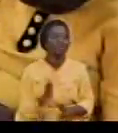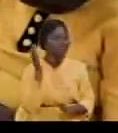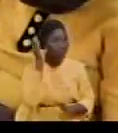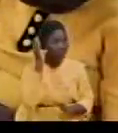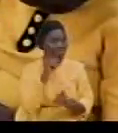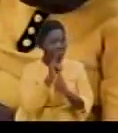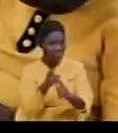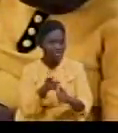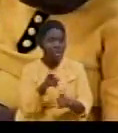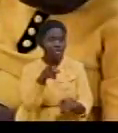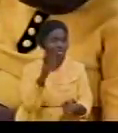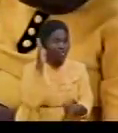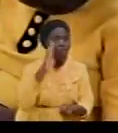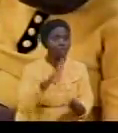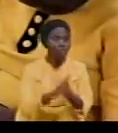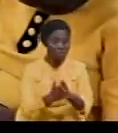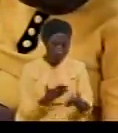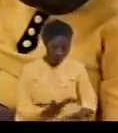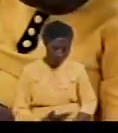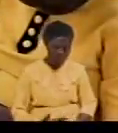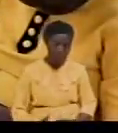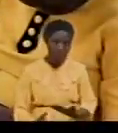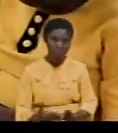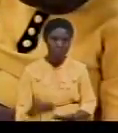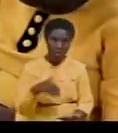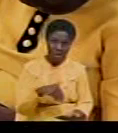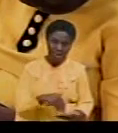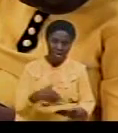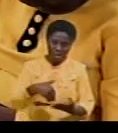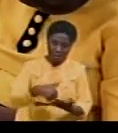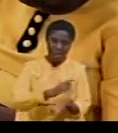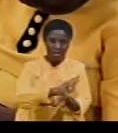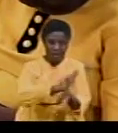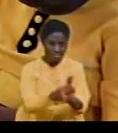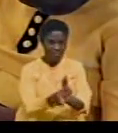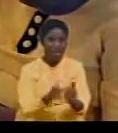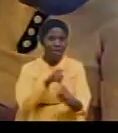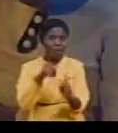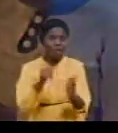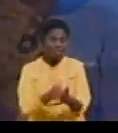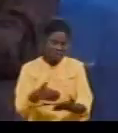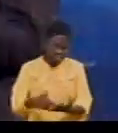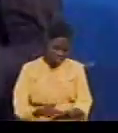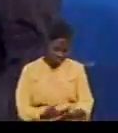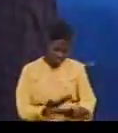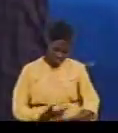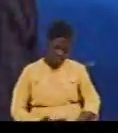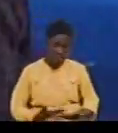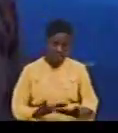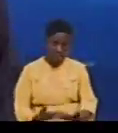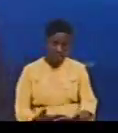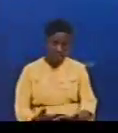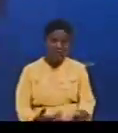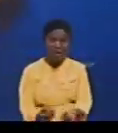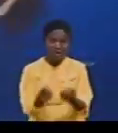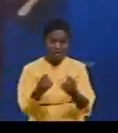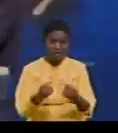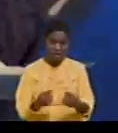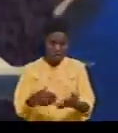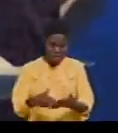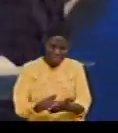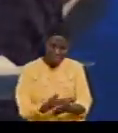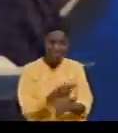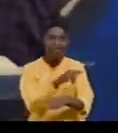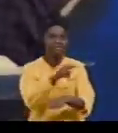you'll be born again. And when that new birth comes, a new nature, a